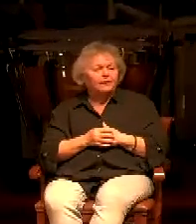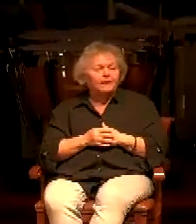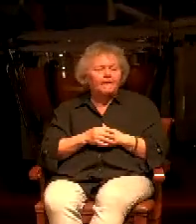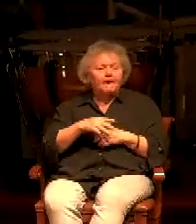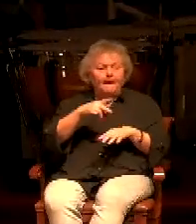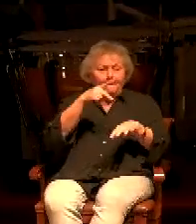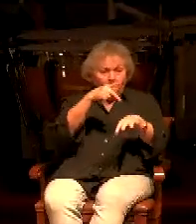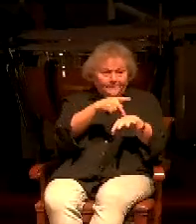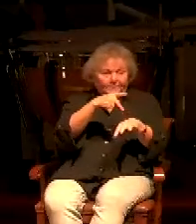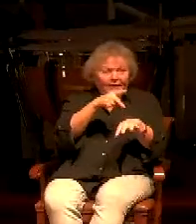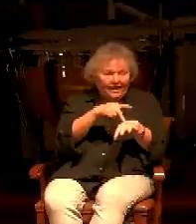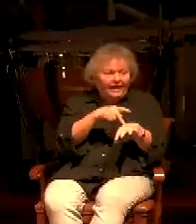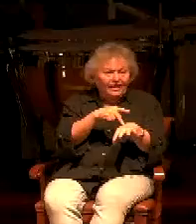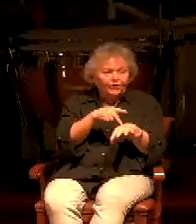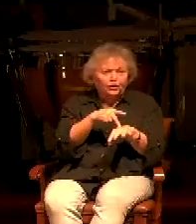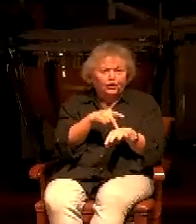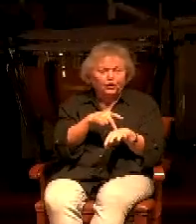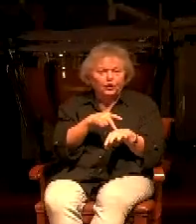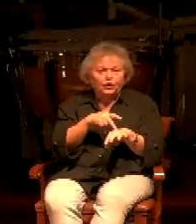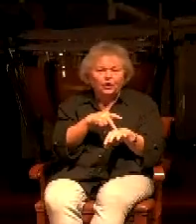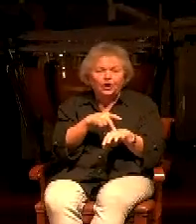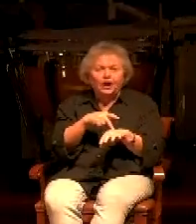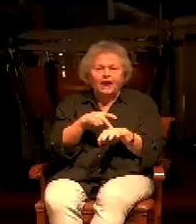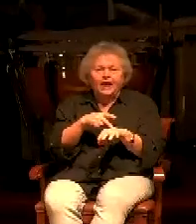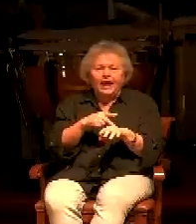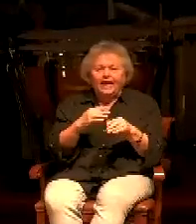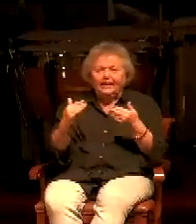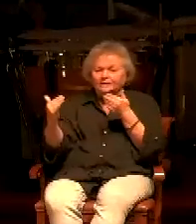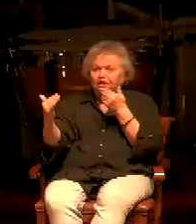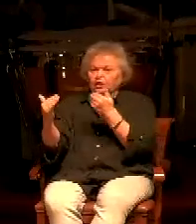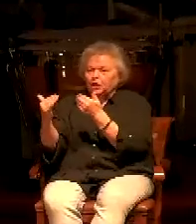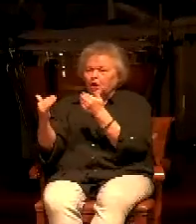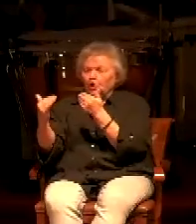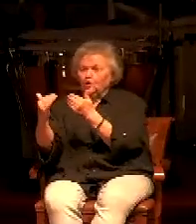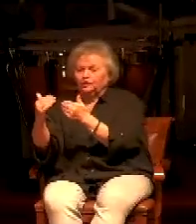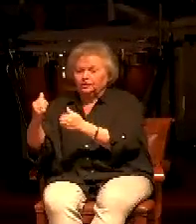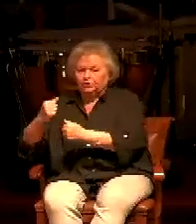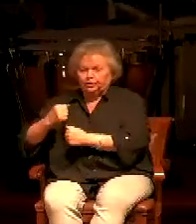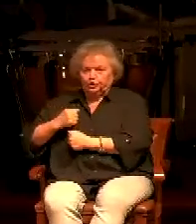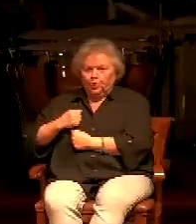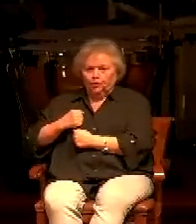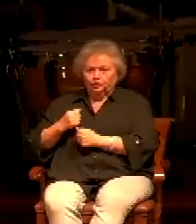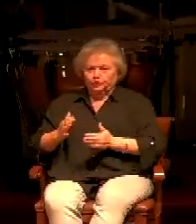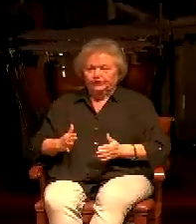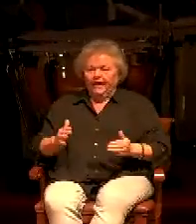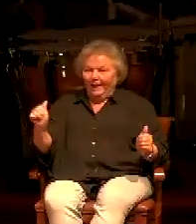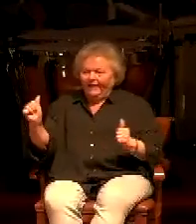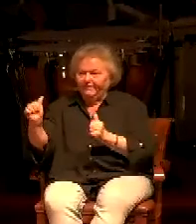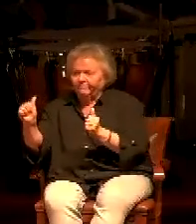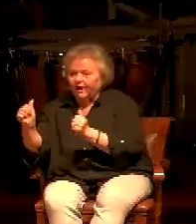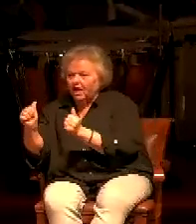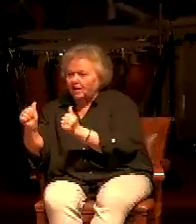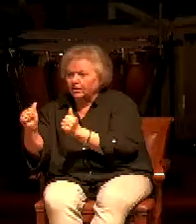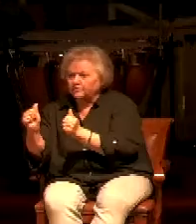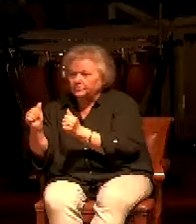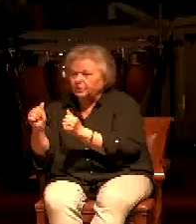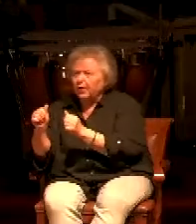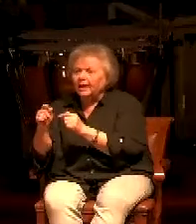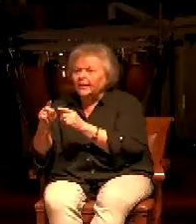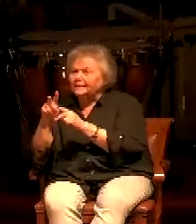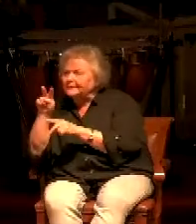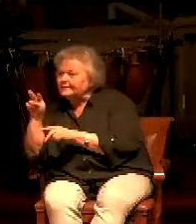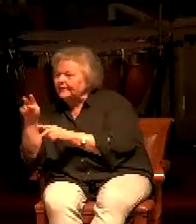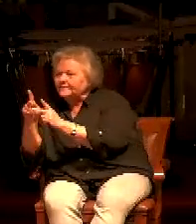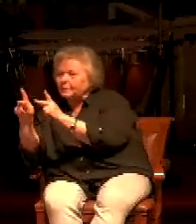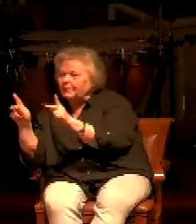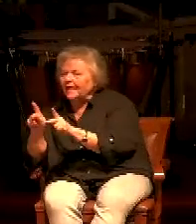Peter begins to catch back up to the soldiers marching with the torches, and he follows from a distance where they're taking Jesus. And the Bible